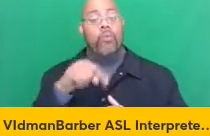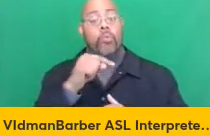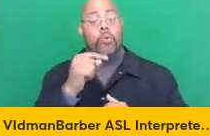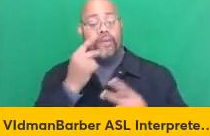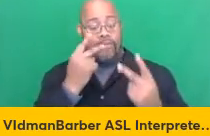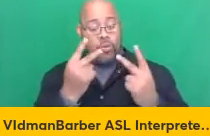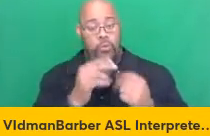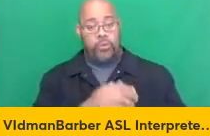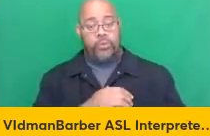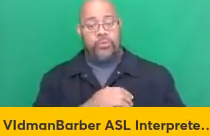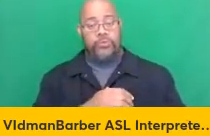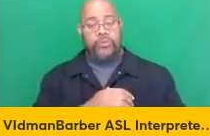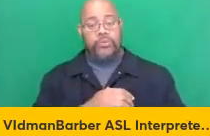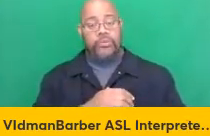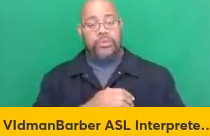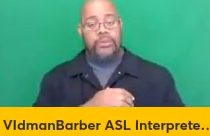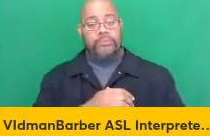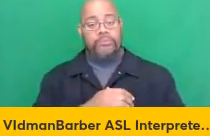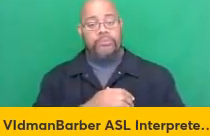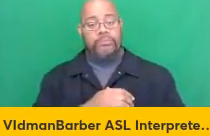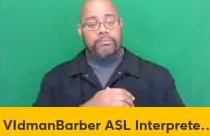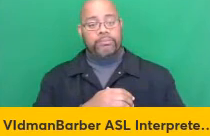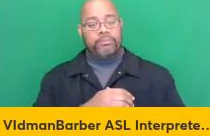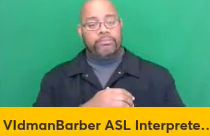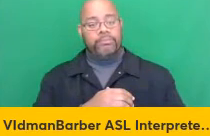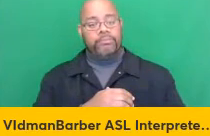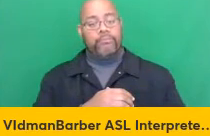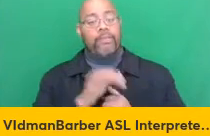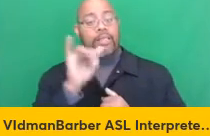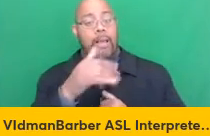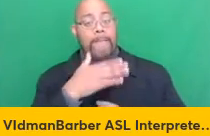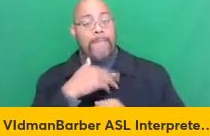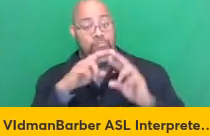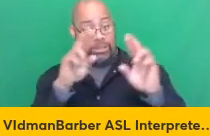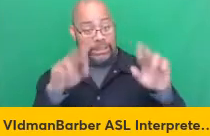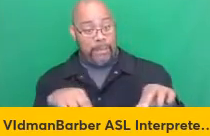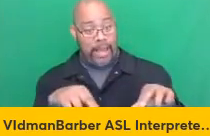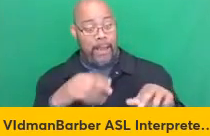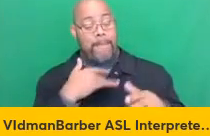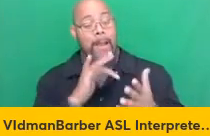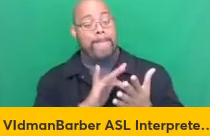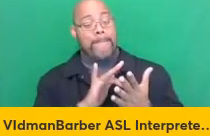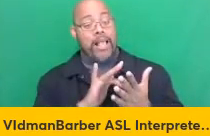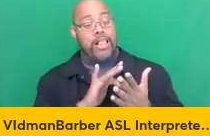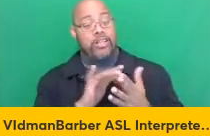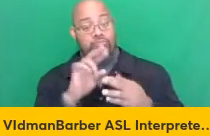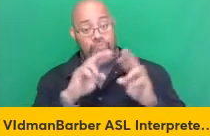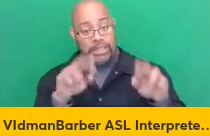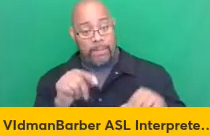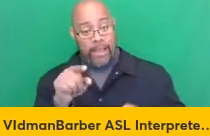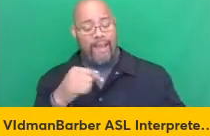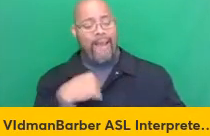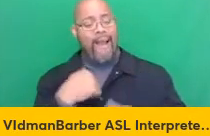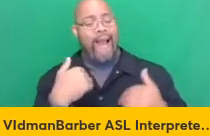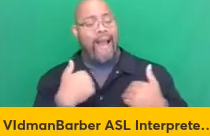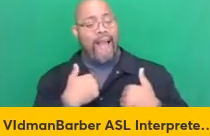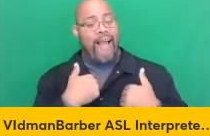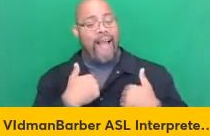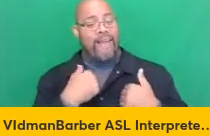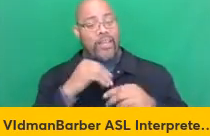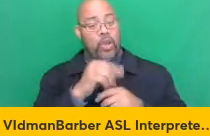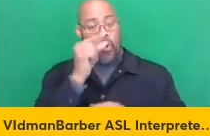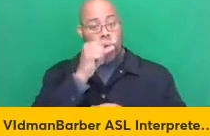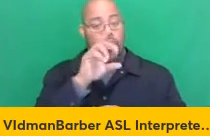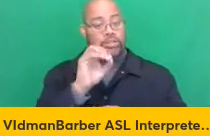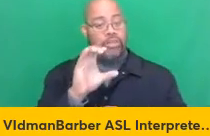that, okay, this is my resume, my medical writer resume. I have it in Google